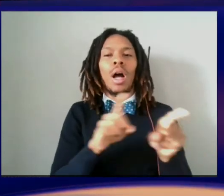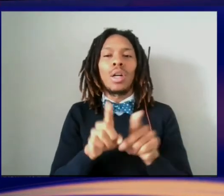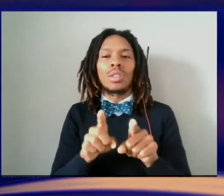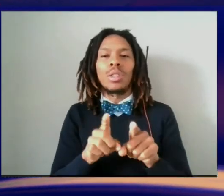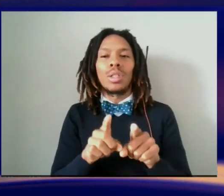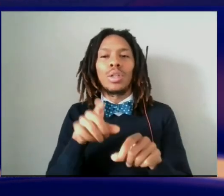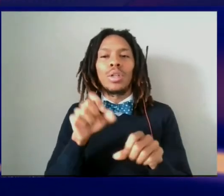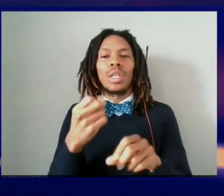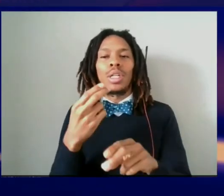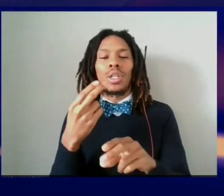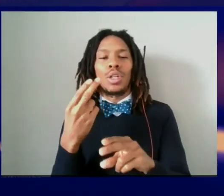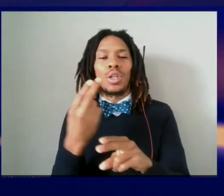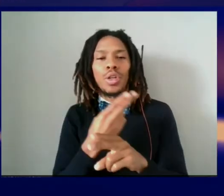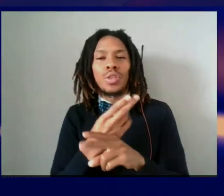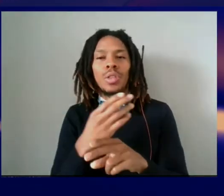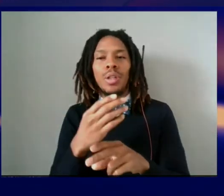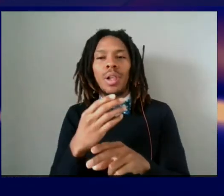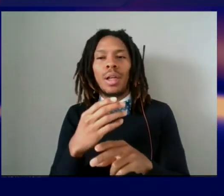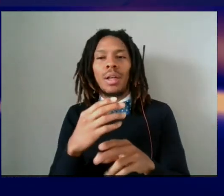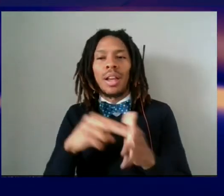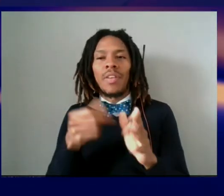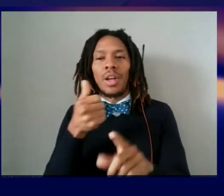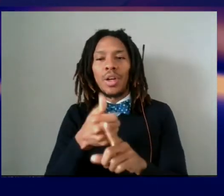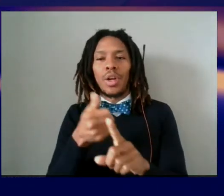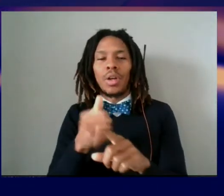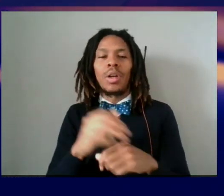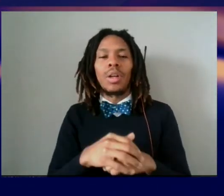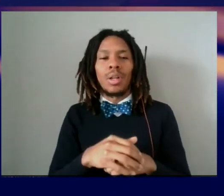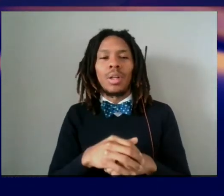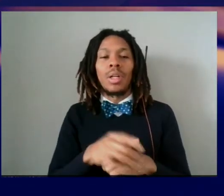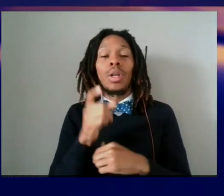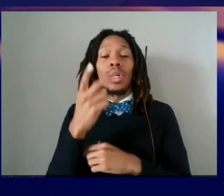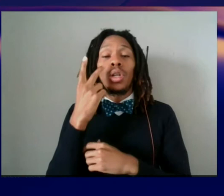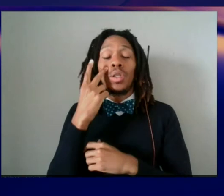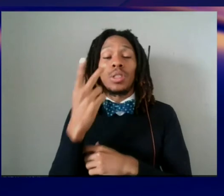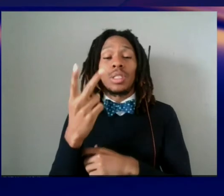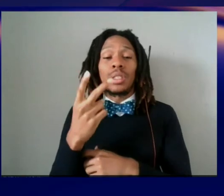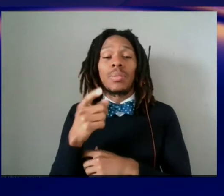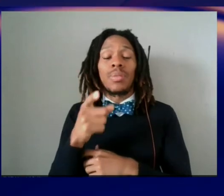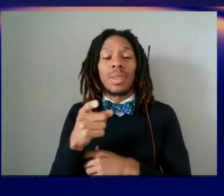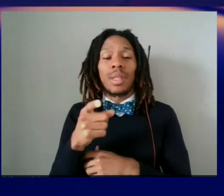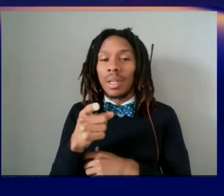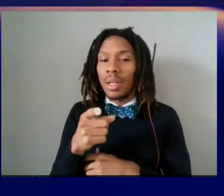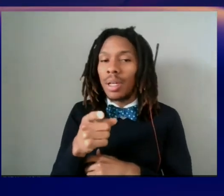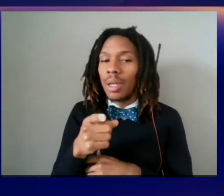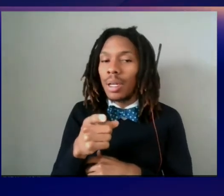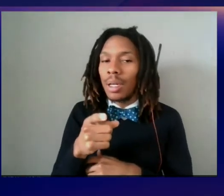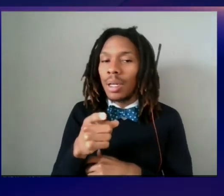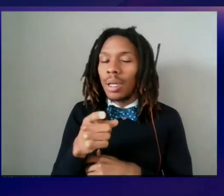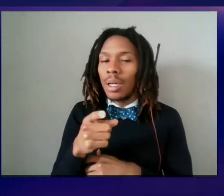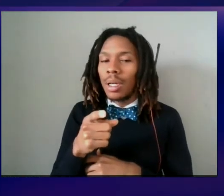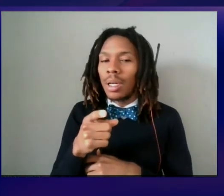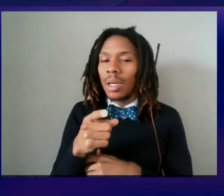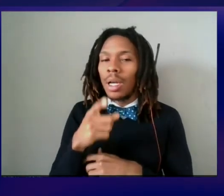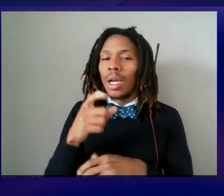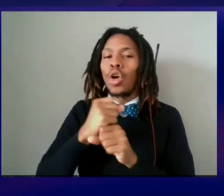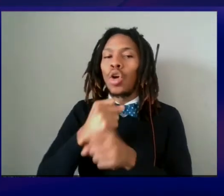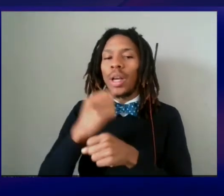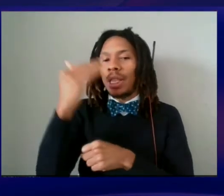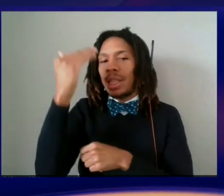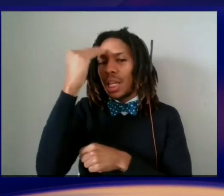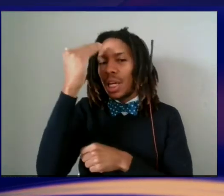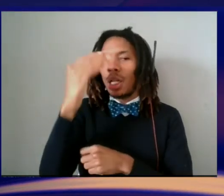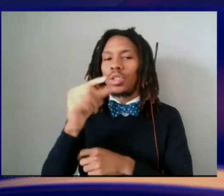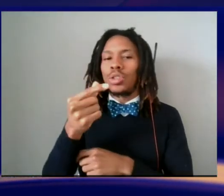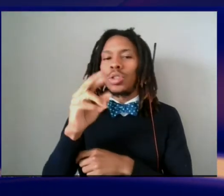user define your own. You see here, this is the entities being created. So this creates the knowledge graph. It has